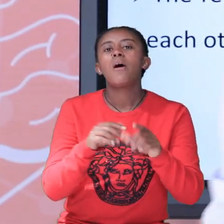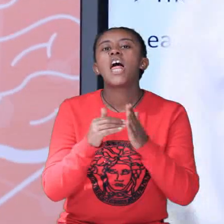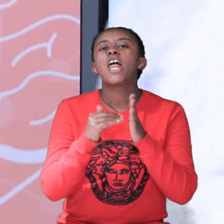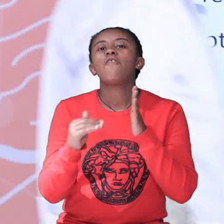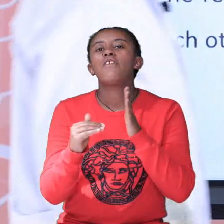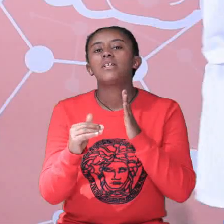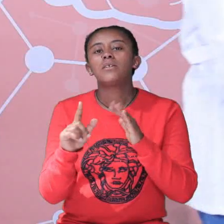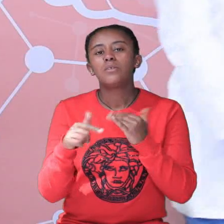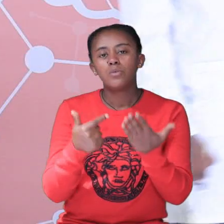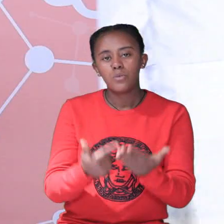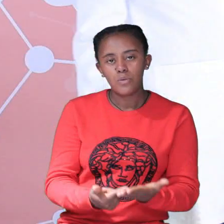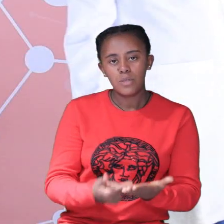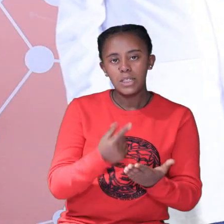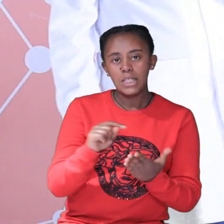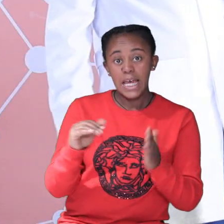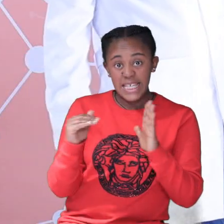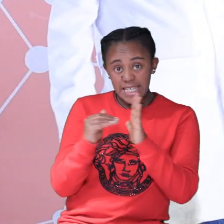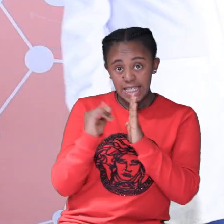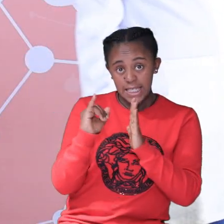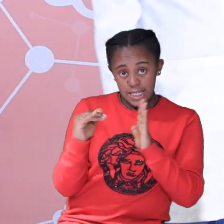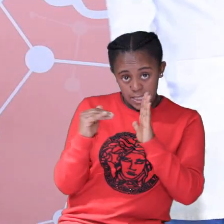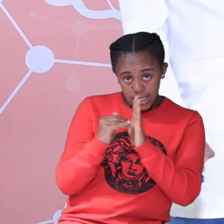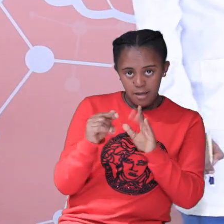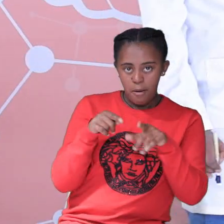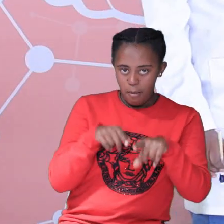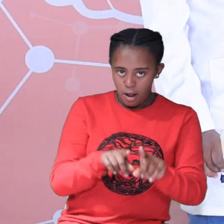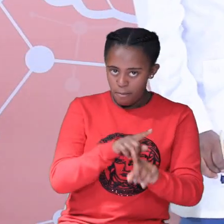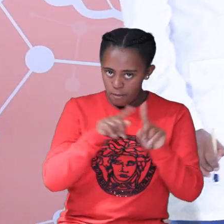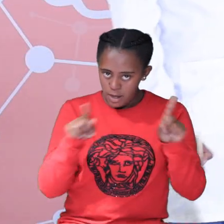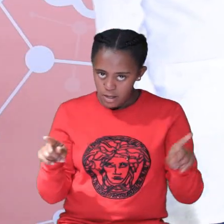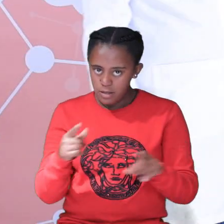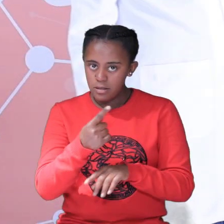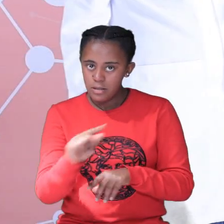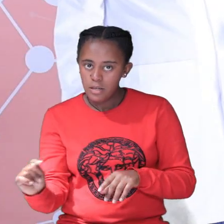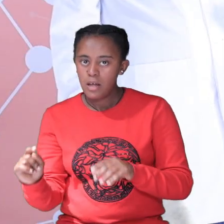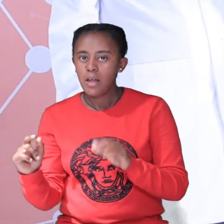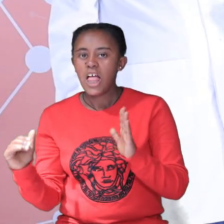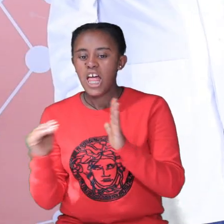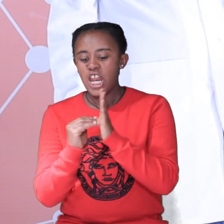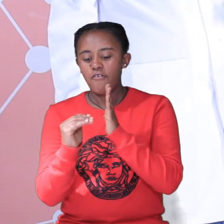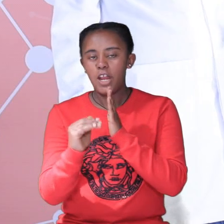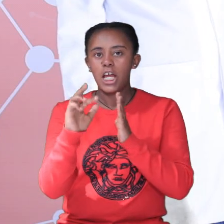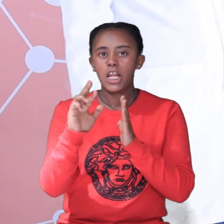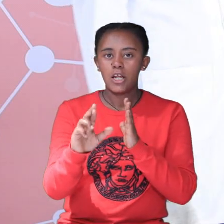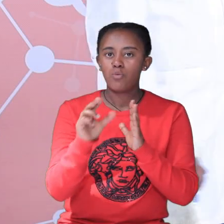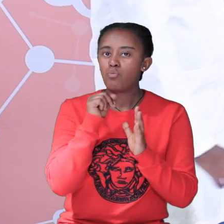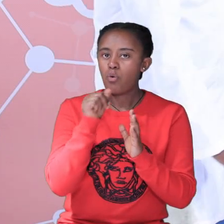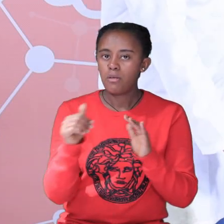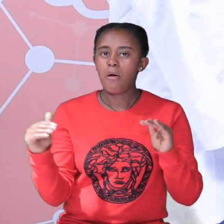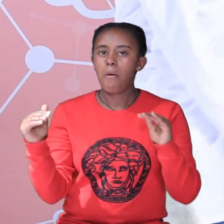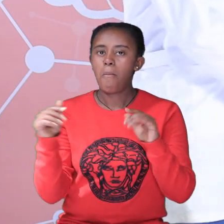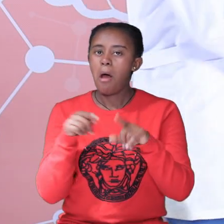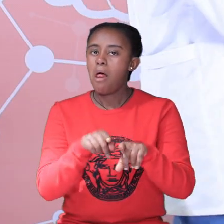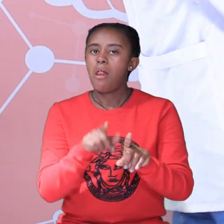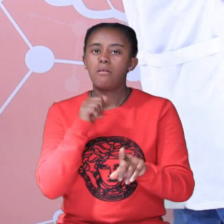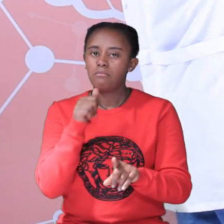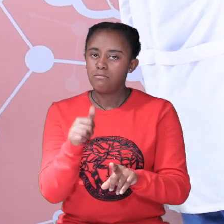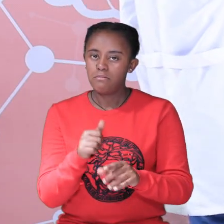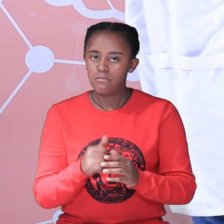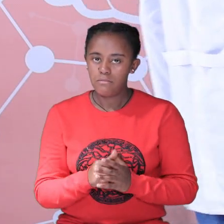reflection. So the incidence ray is parallel, but the reflection ray is not parallel.